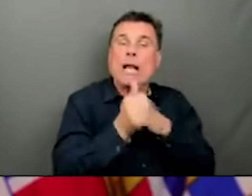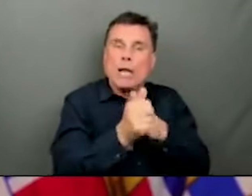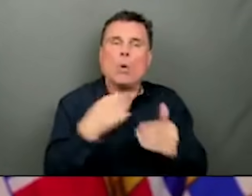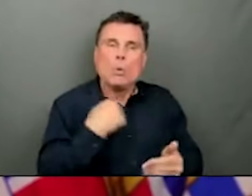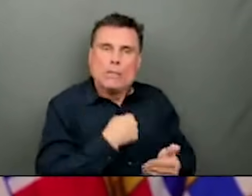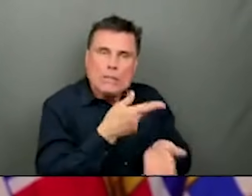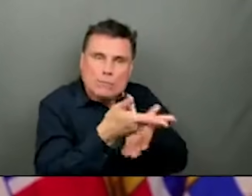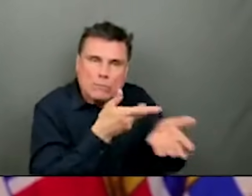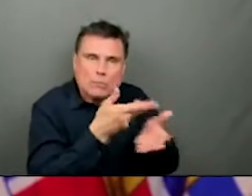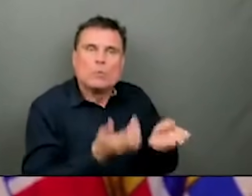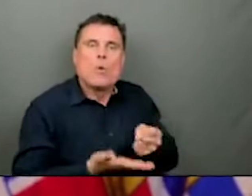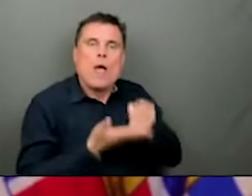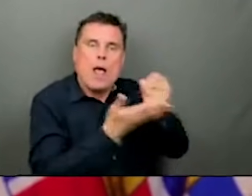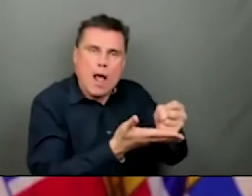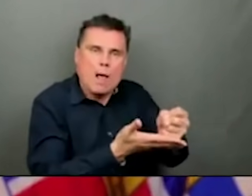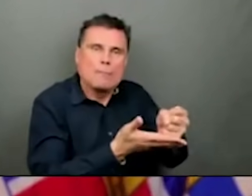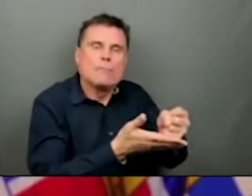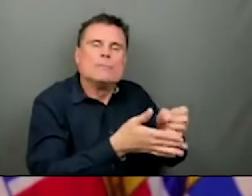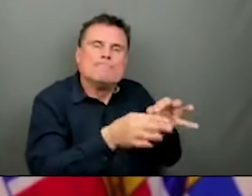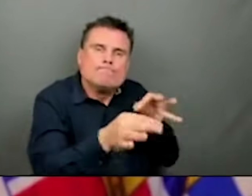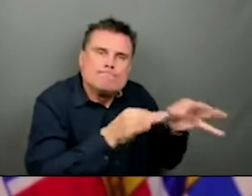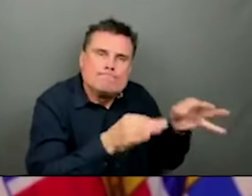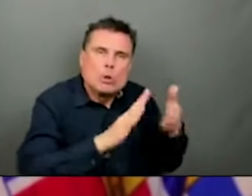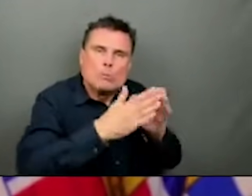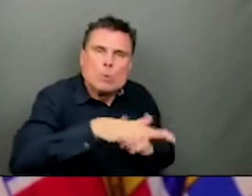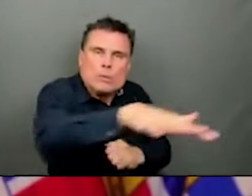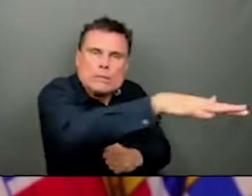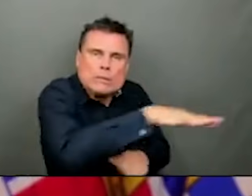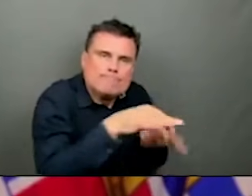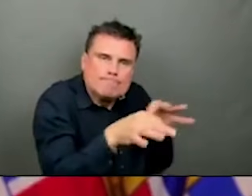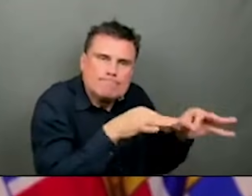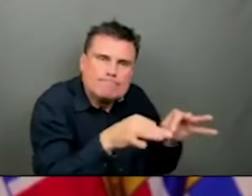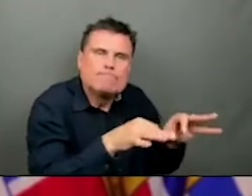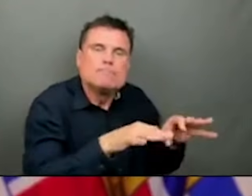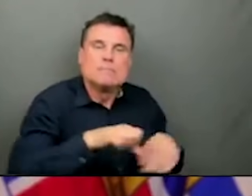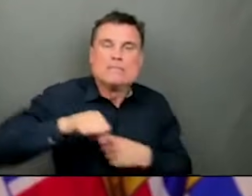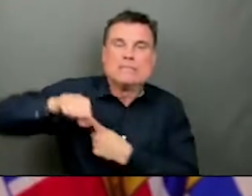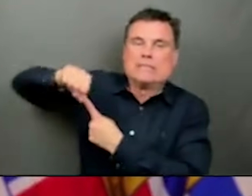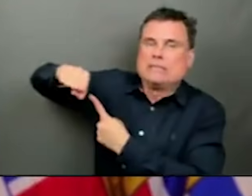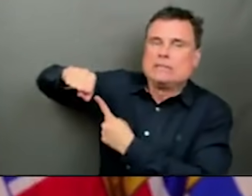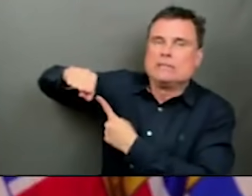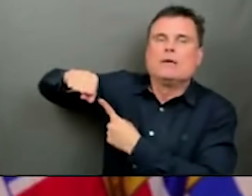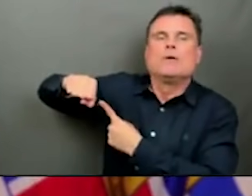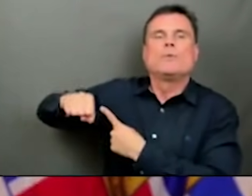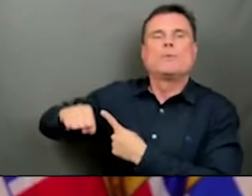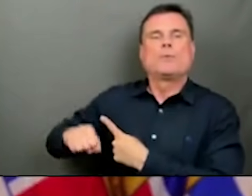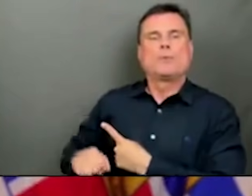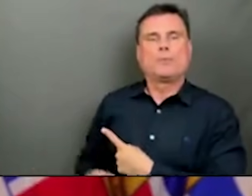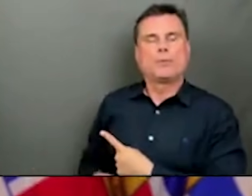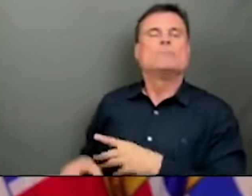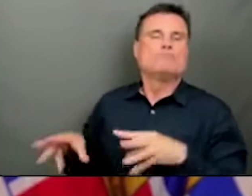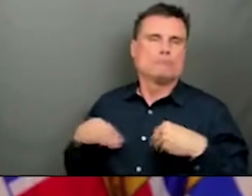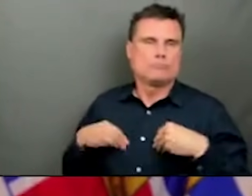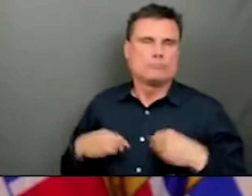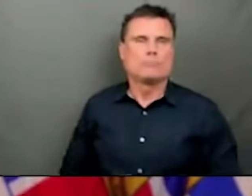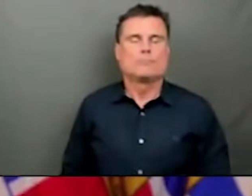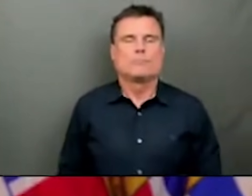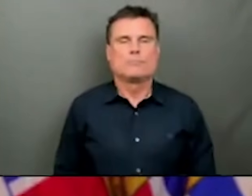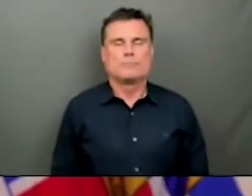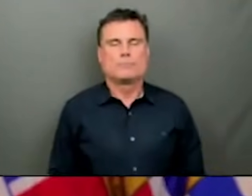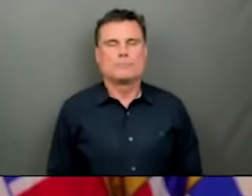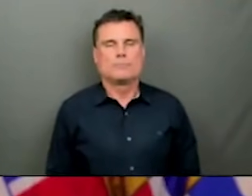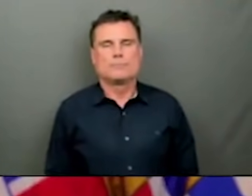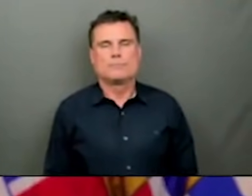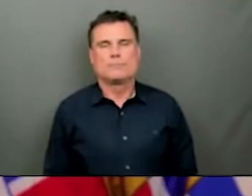that we're talking about in Surrey, for example, many of the people who live in those communities work in our grocery stores, work in our healthcare